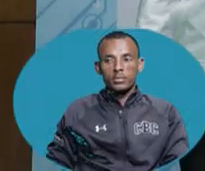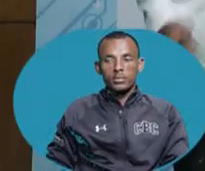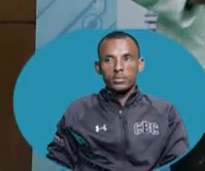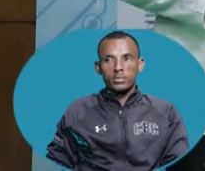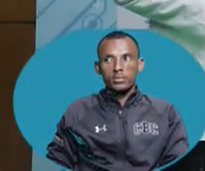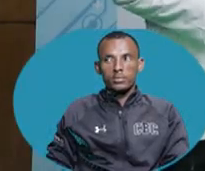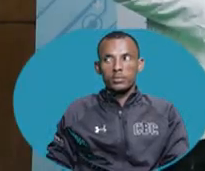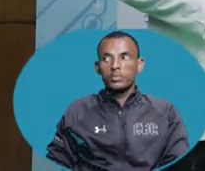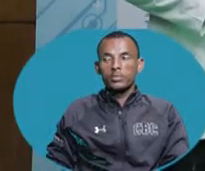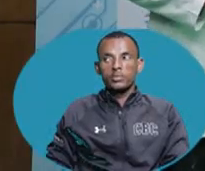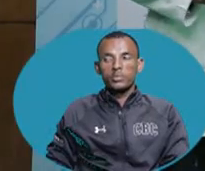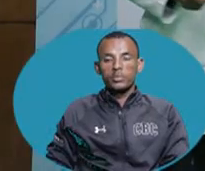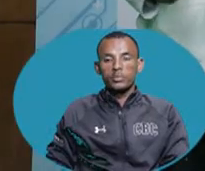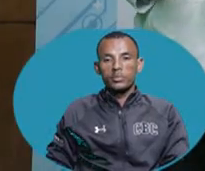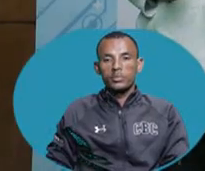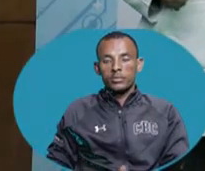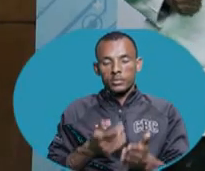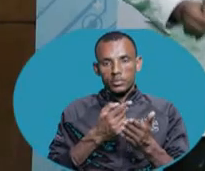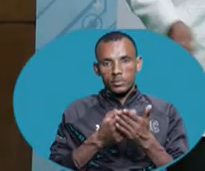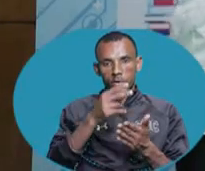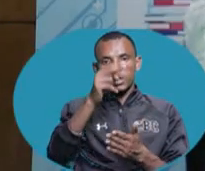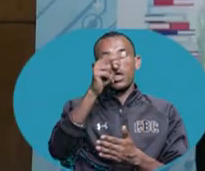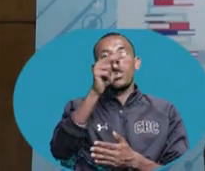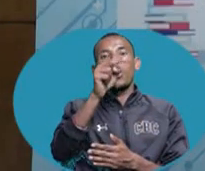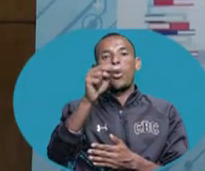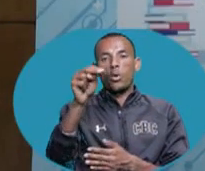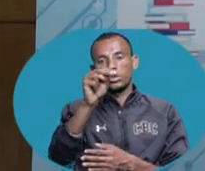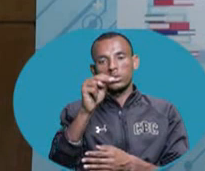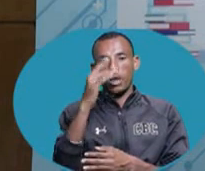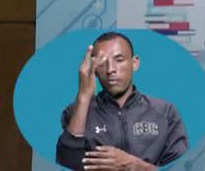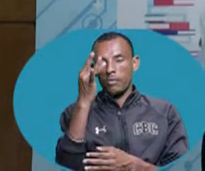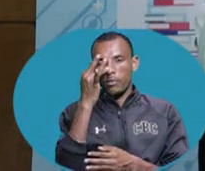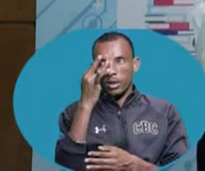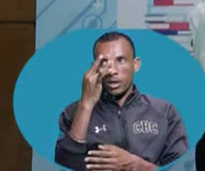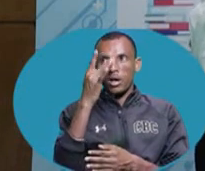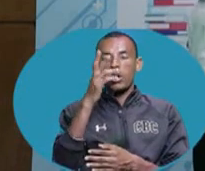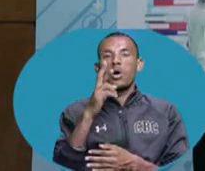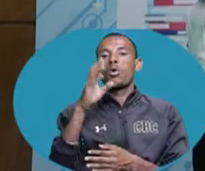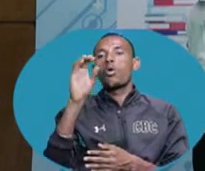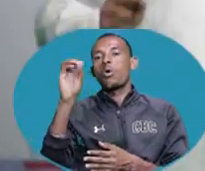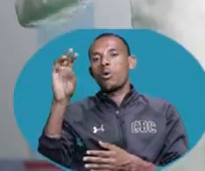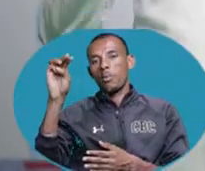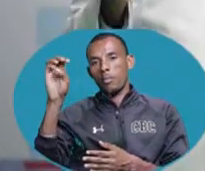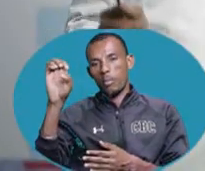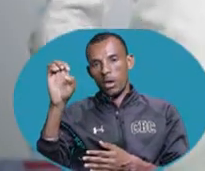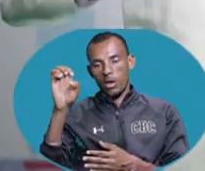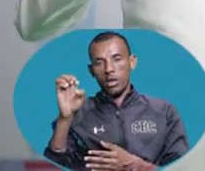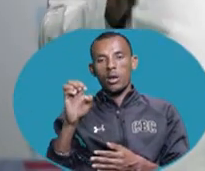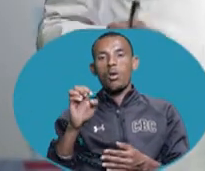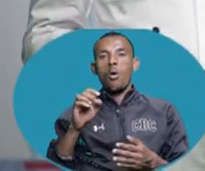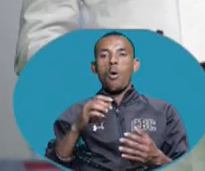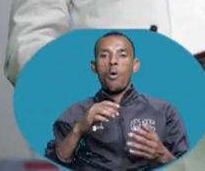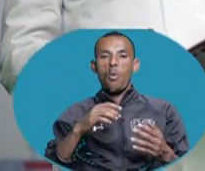In the North African, Rommel was the war general of Axis power. But Rommel, within a